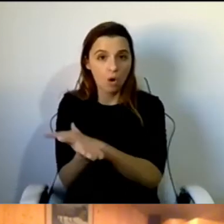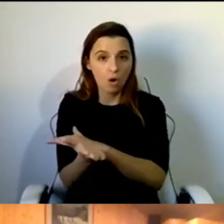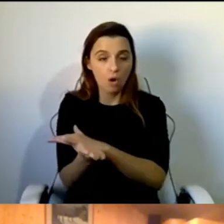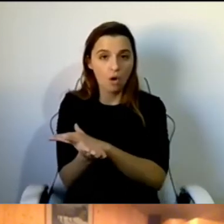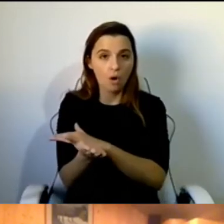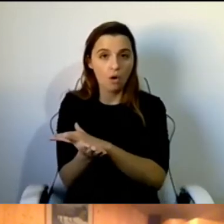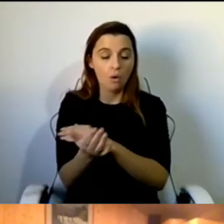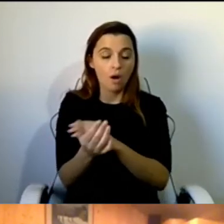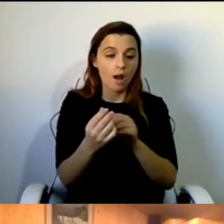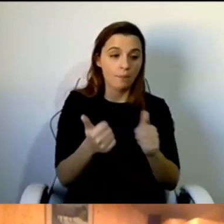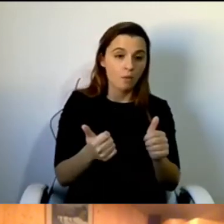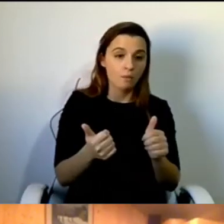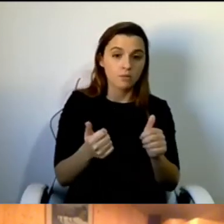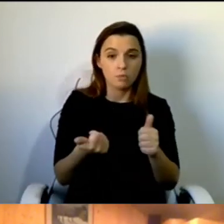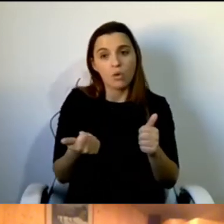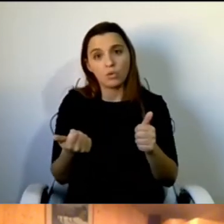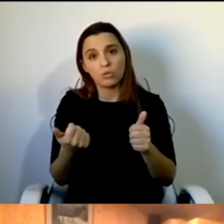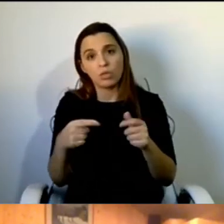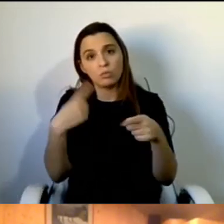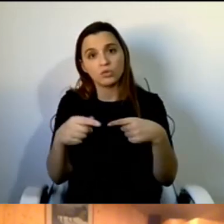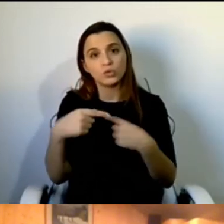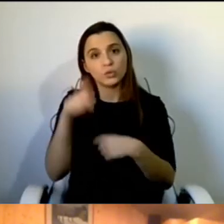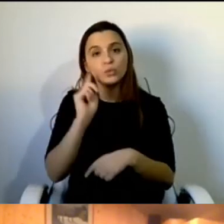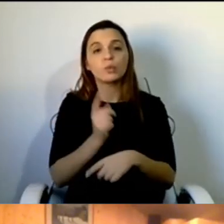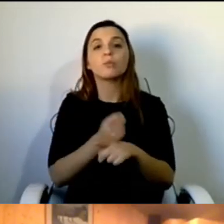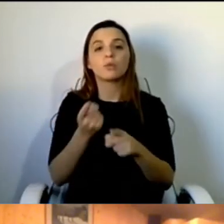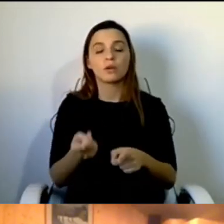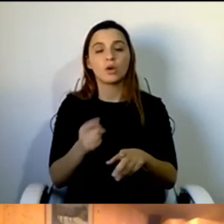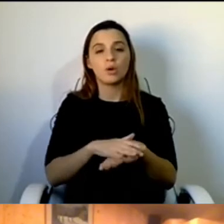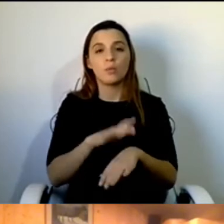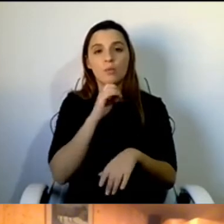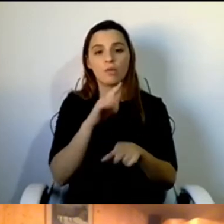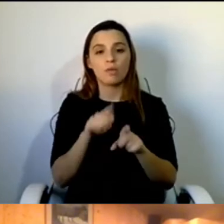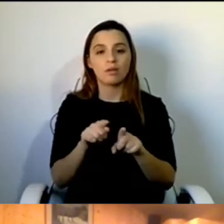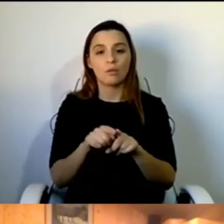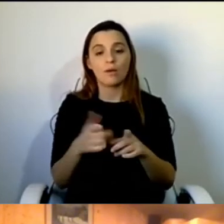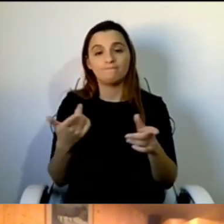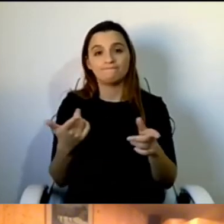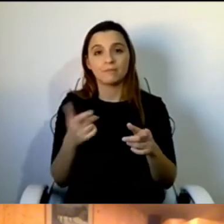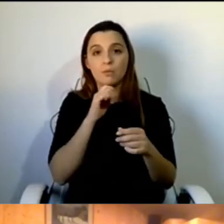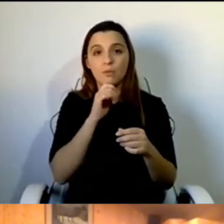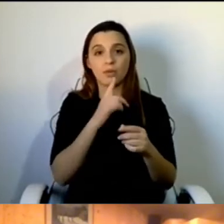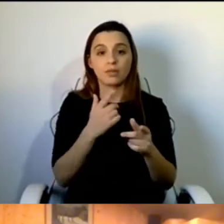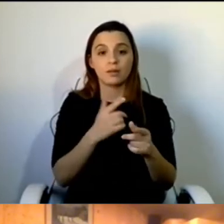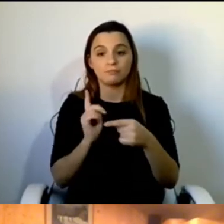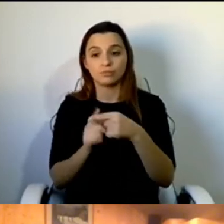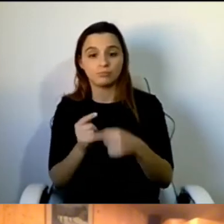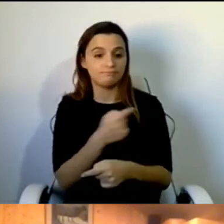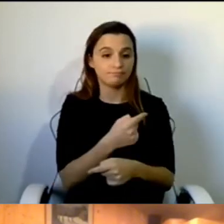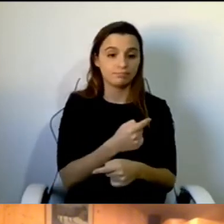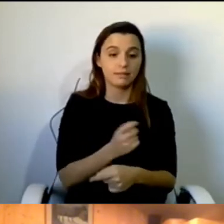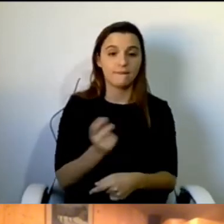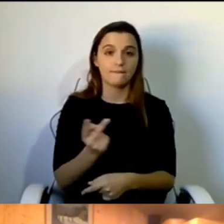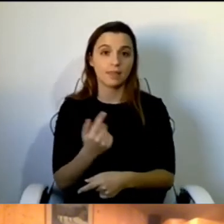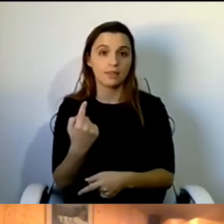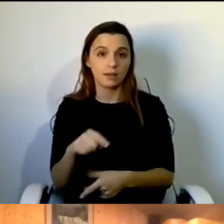also be a double-edged sword, because the assessment and the political parties can use it to cut down